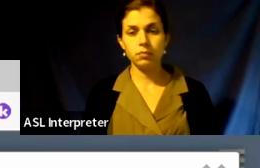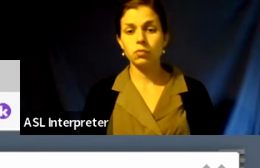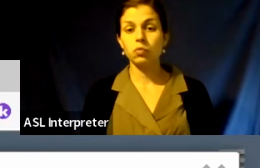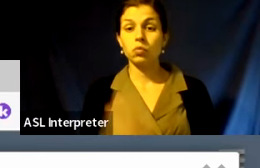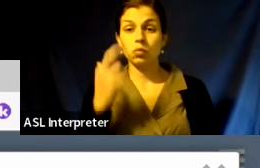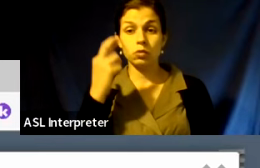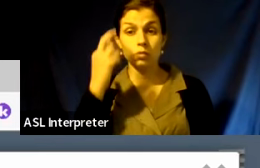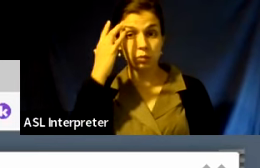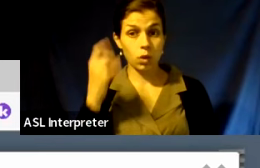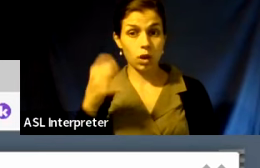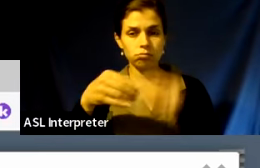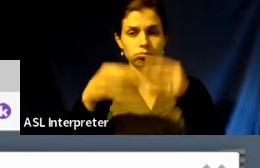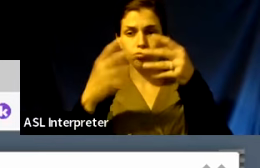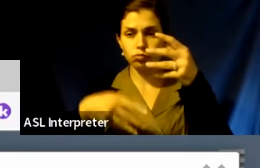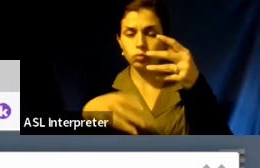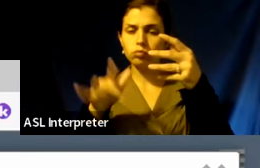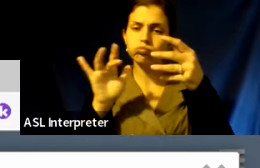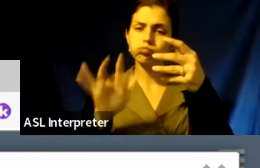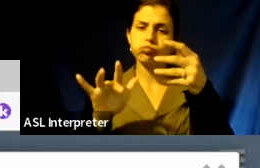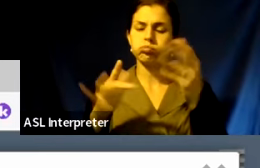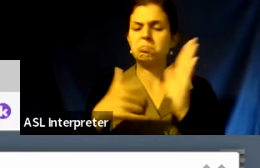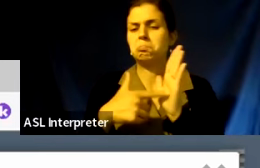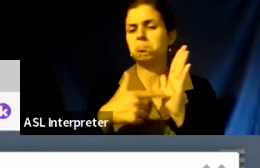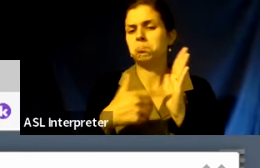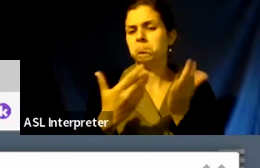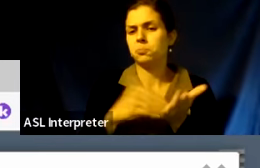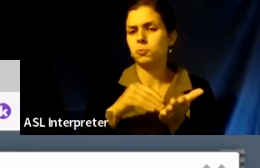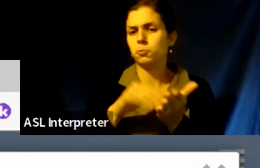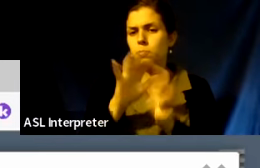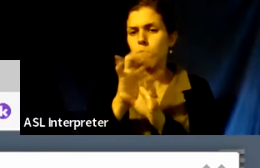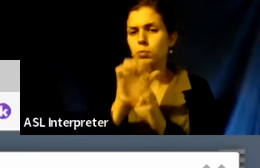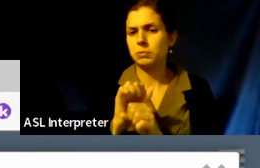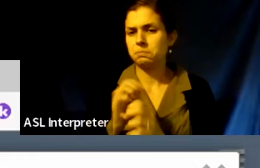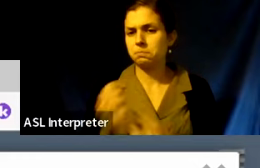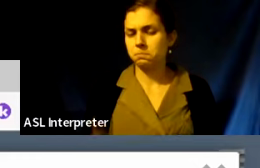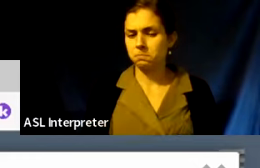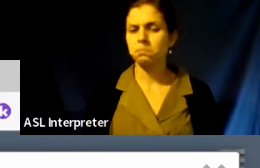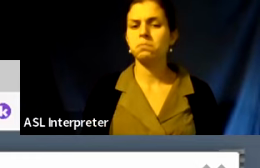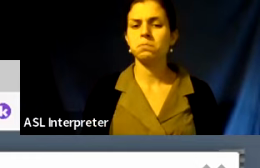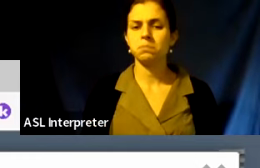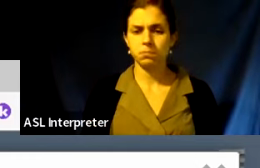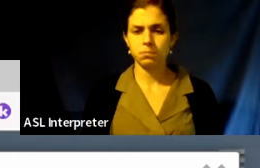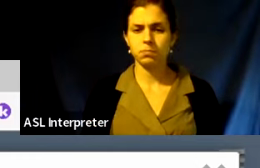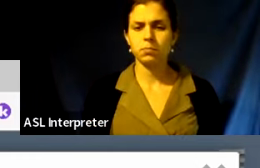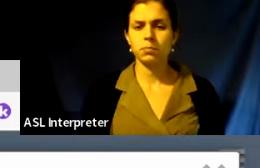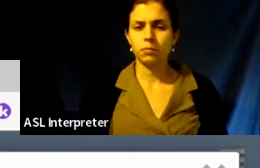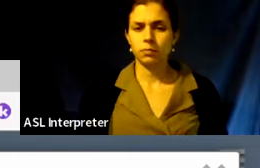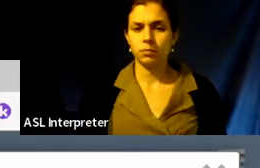appointment. Maybe it's an all-day medical appointment. So we'll select that. And I will enter a comment.